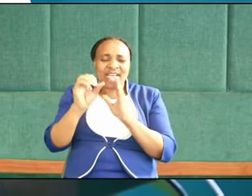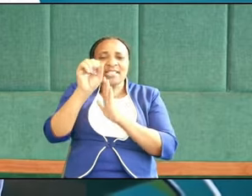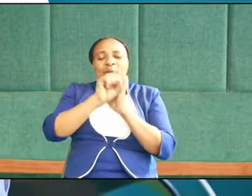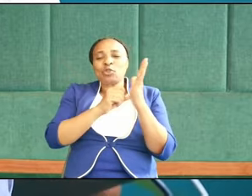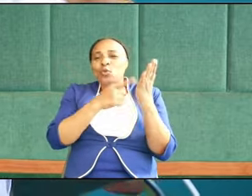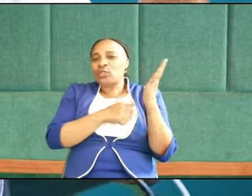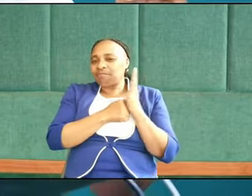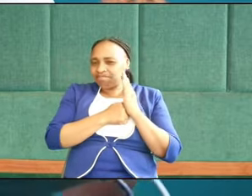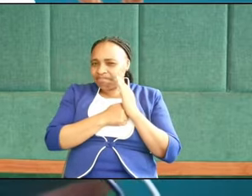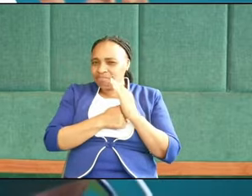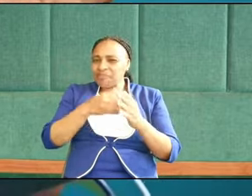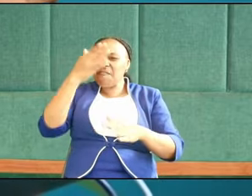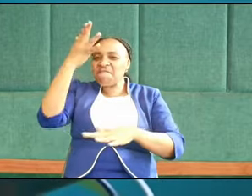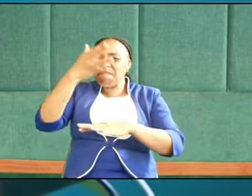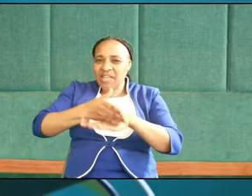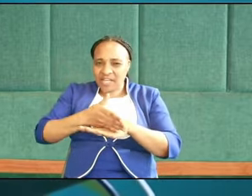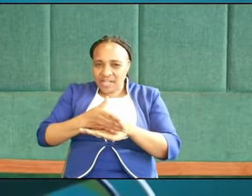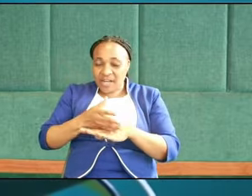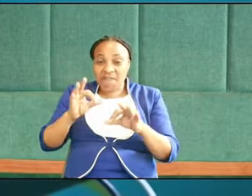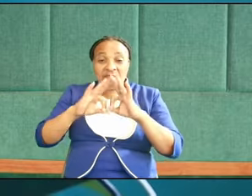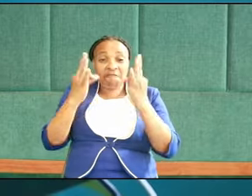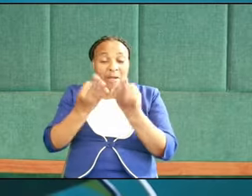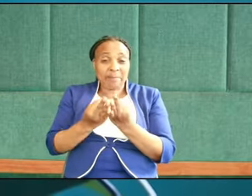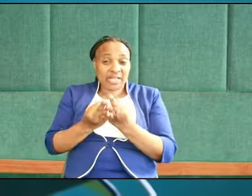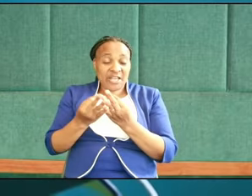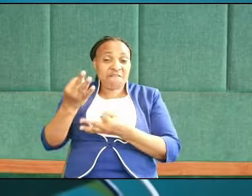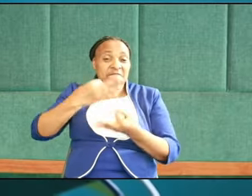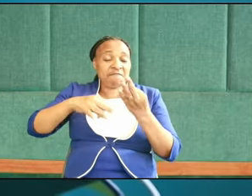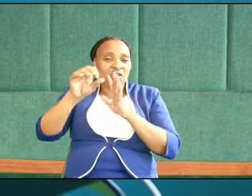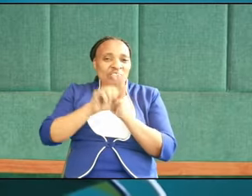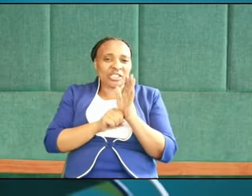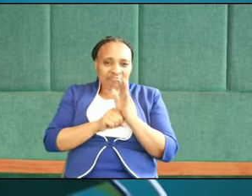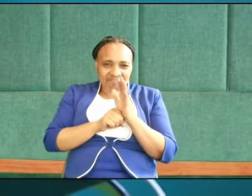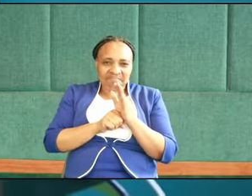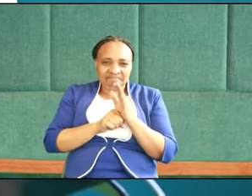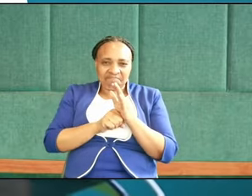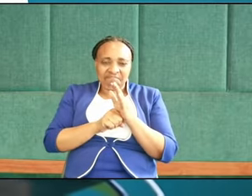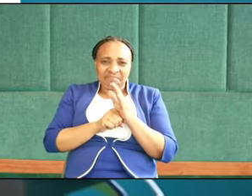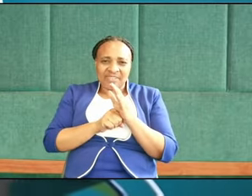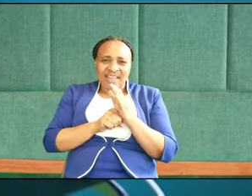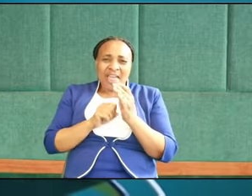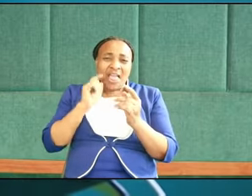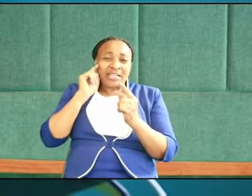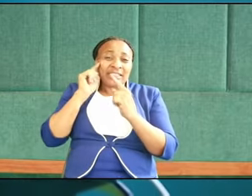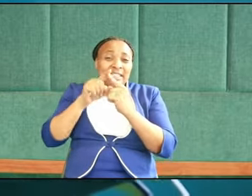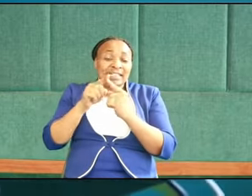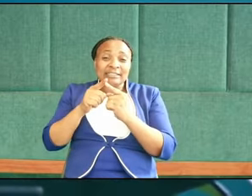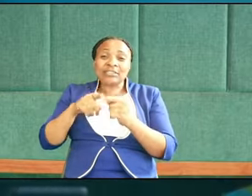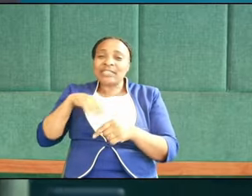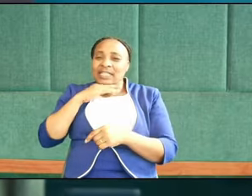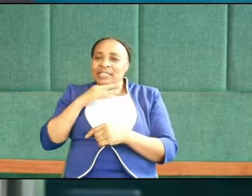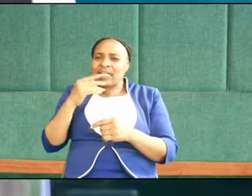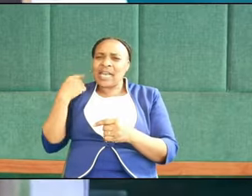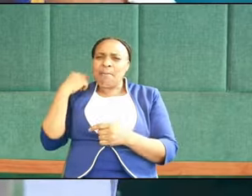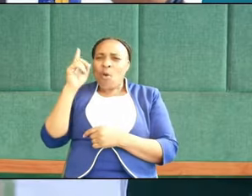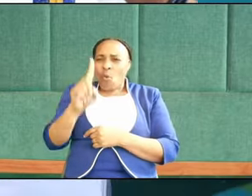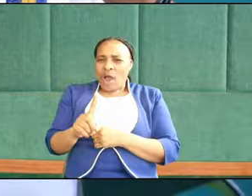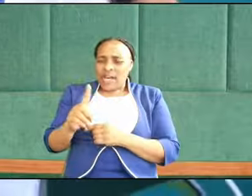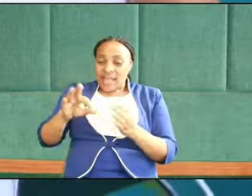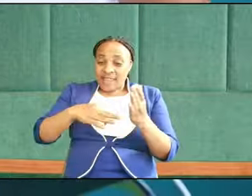fake family fellowship, faithful unto death. Point number one, the